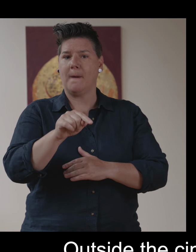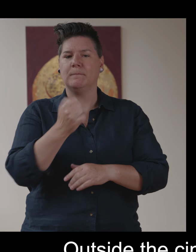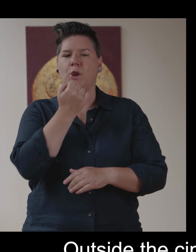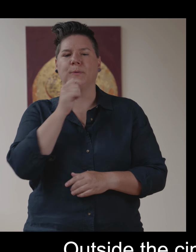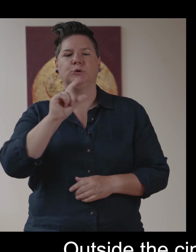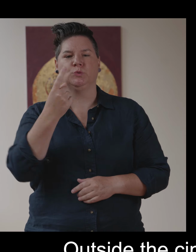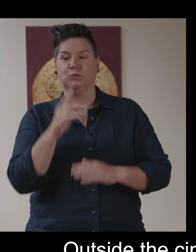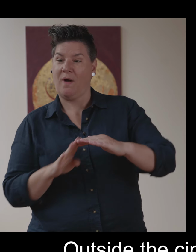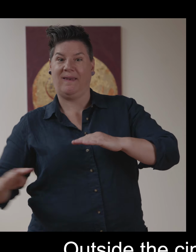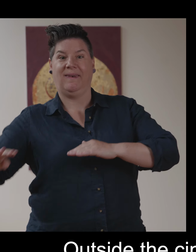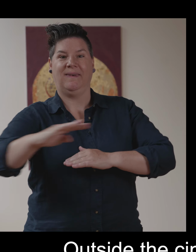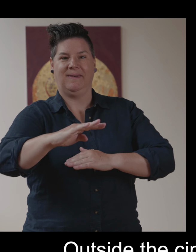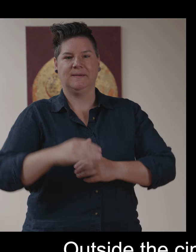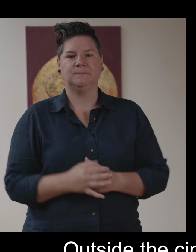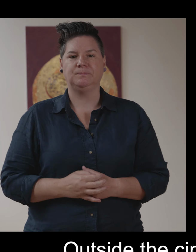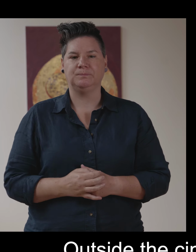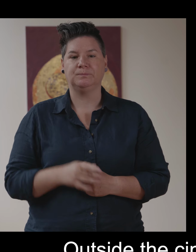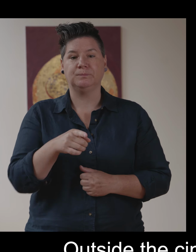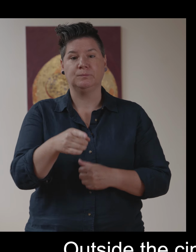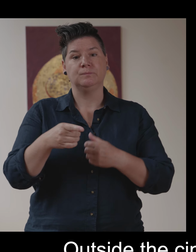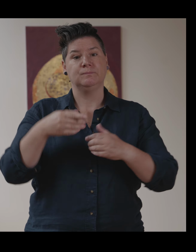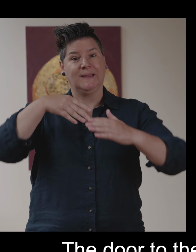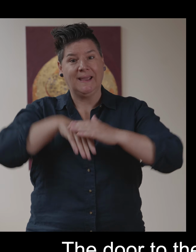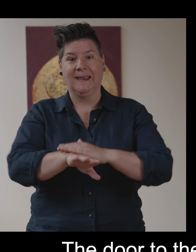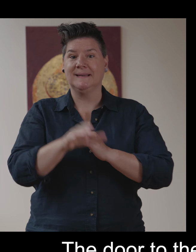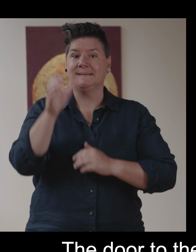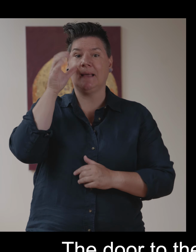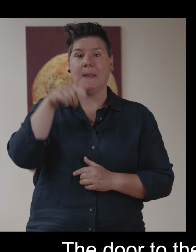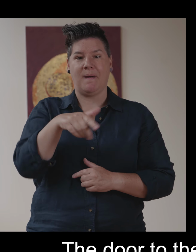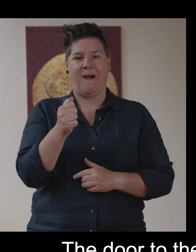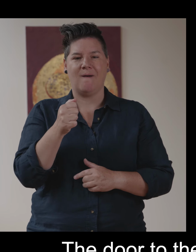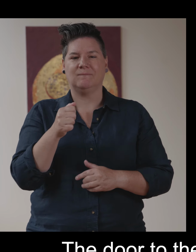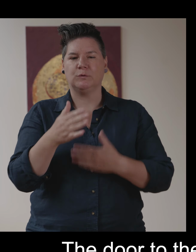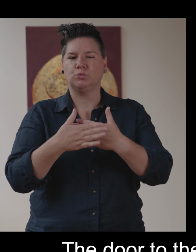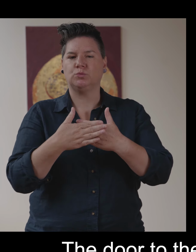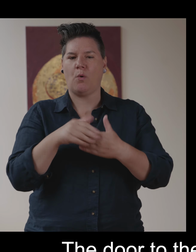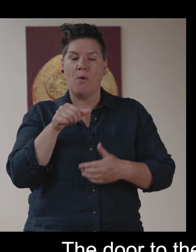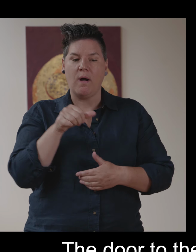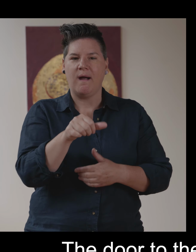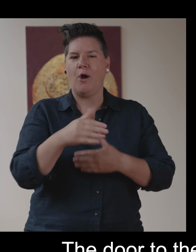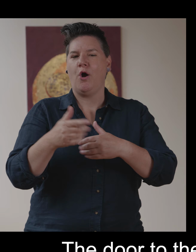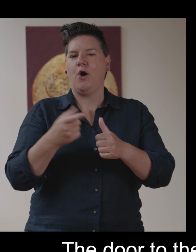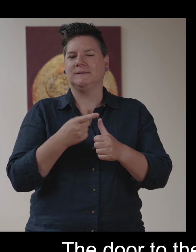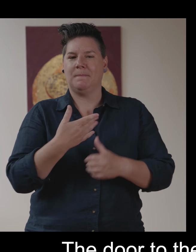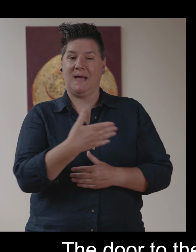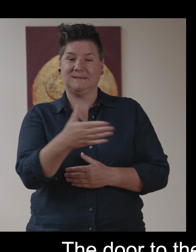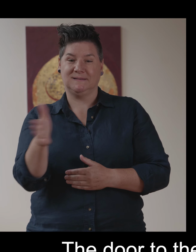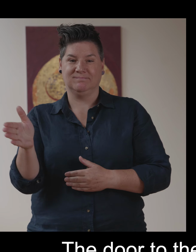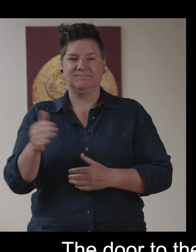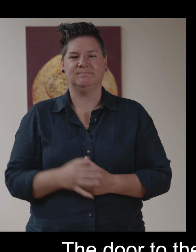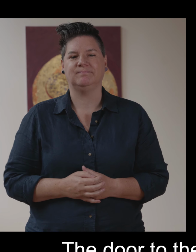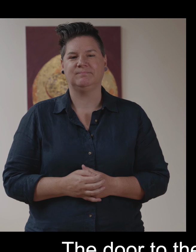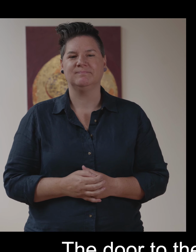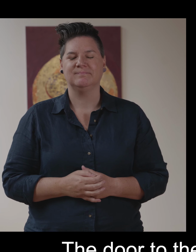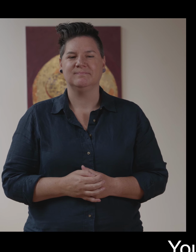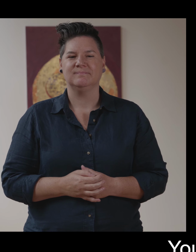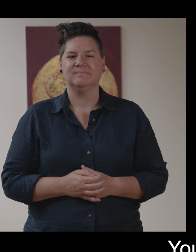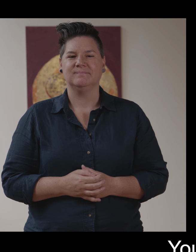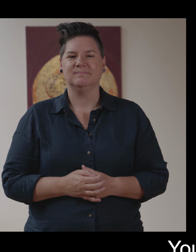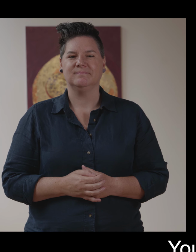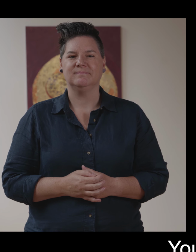or a ramp at number 21 to help you get to the front door. The door to the cinema has a push button access which makes the door open automatically. You can